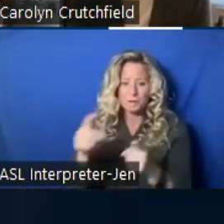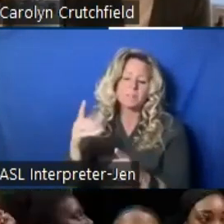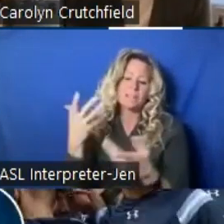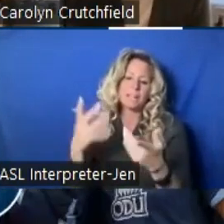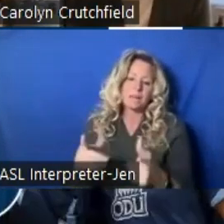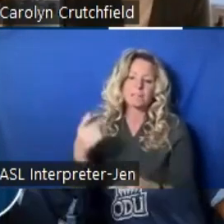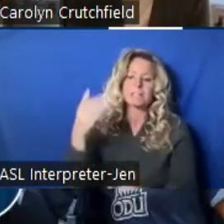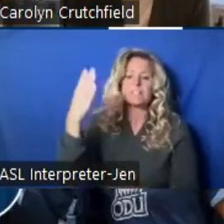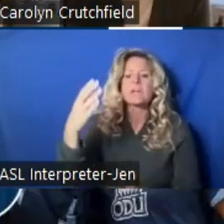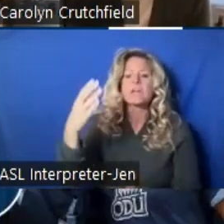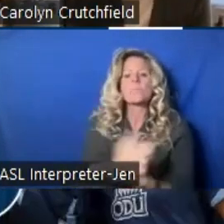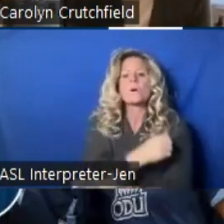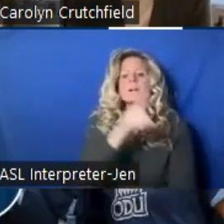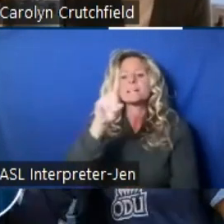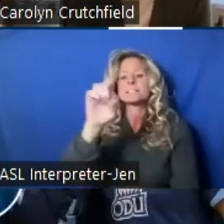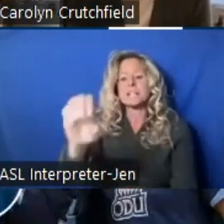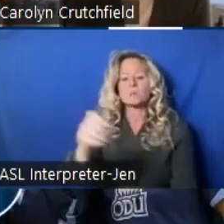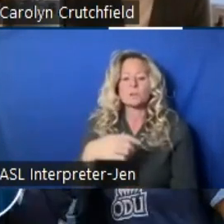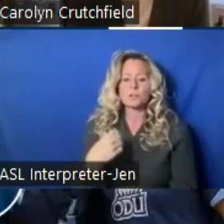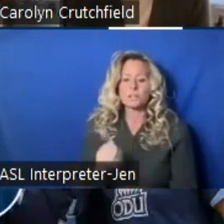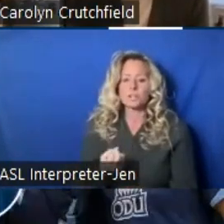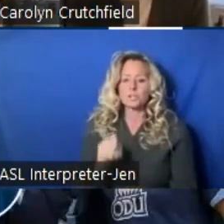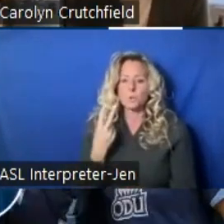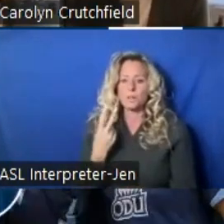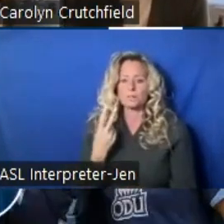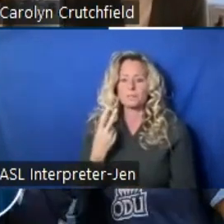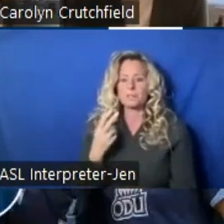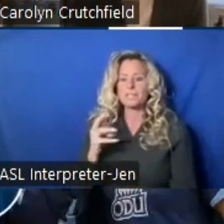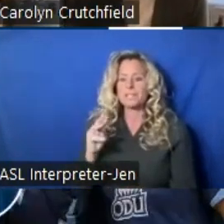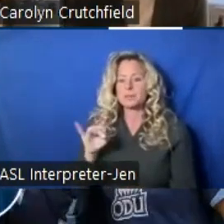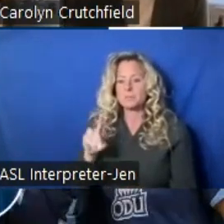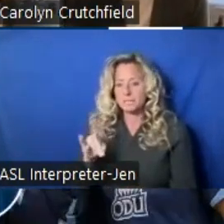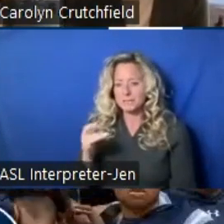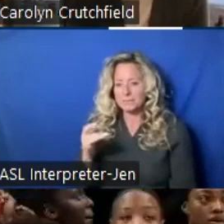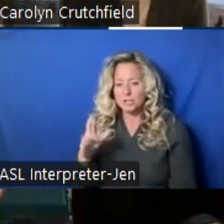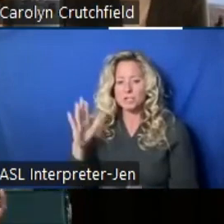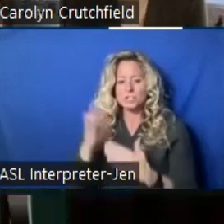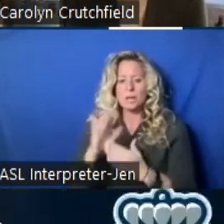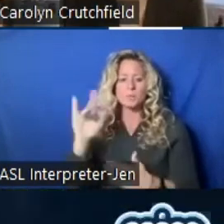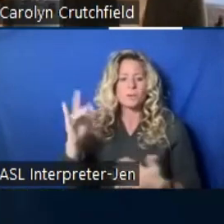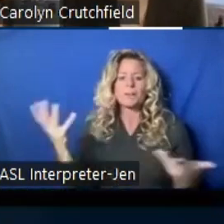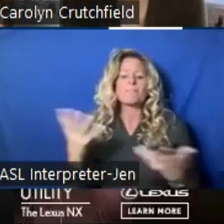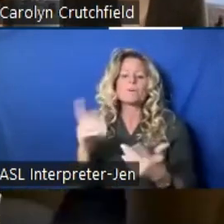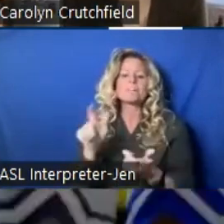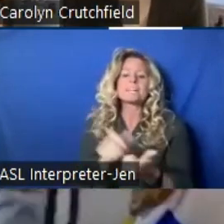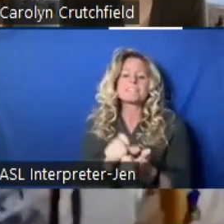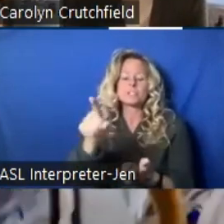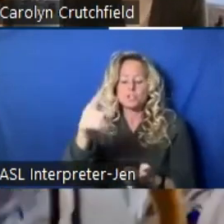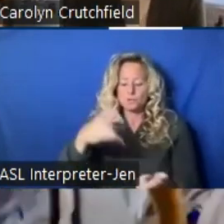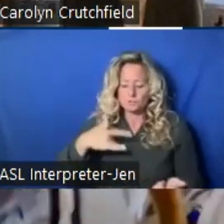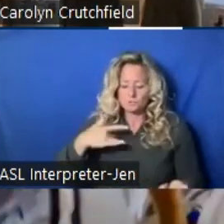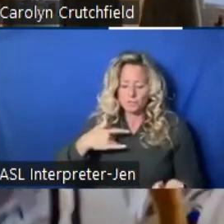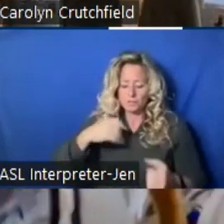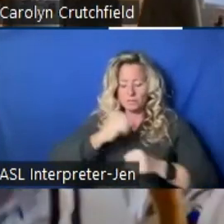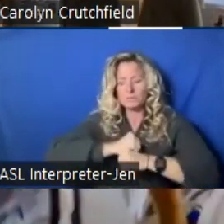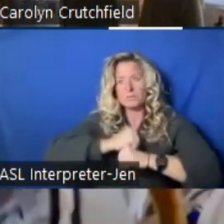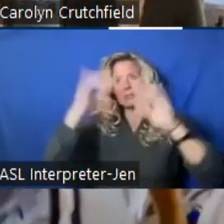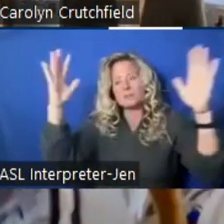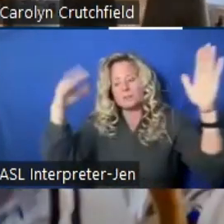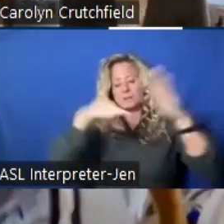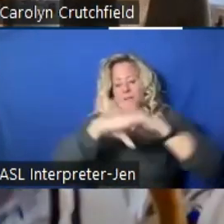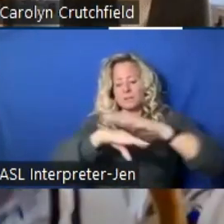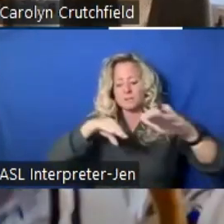at Delaware. They were number 12 in this mid-major top 25. Yeah. Like what runs through your mind when you see like the comings and goings